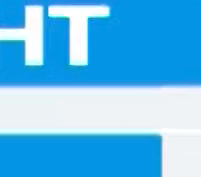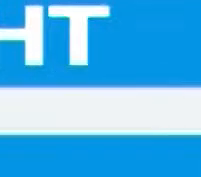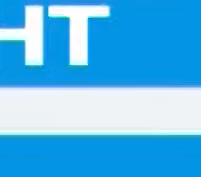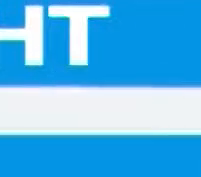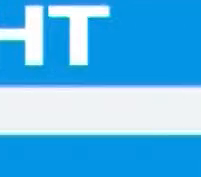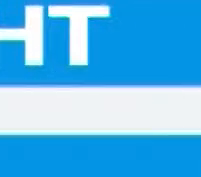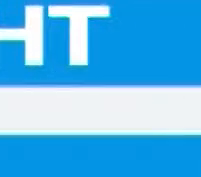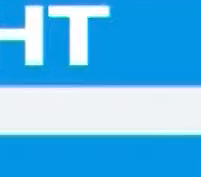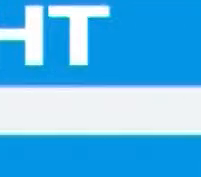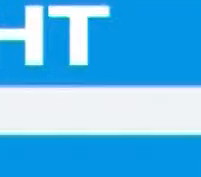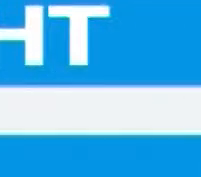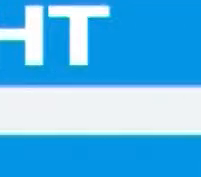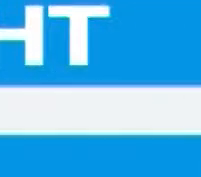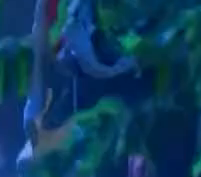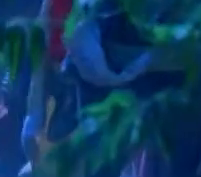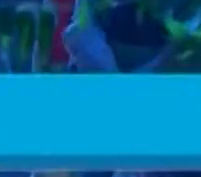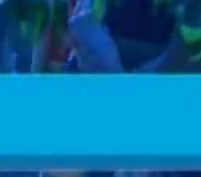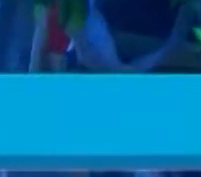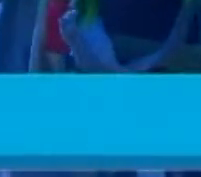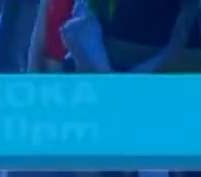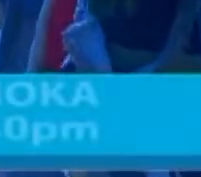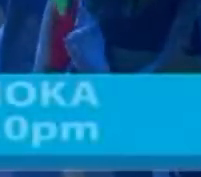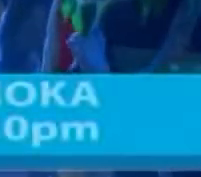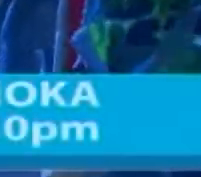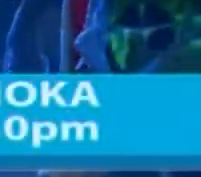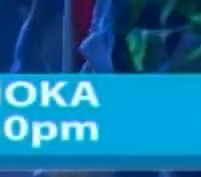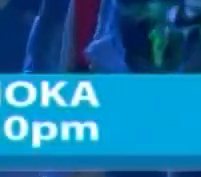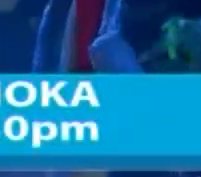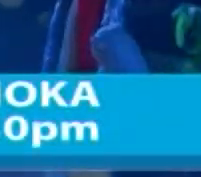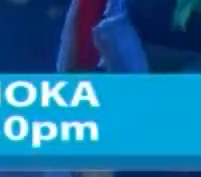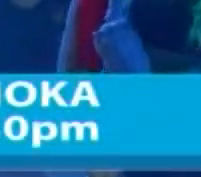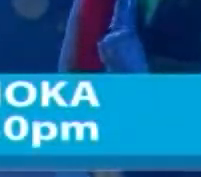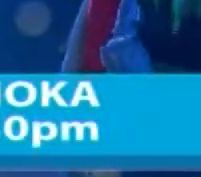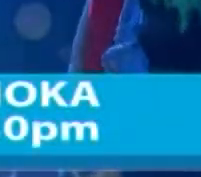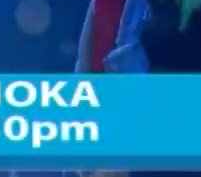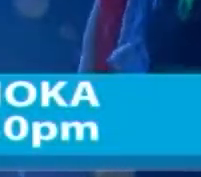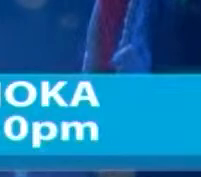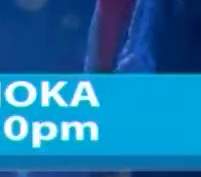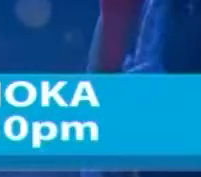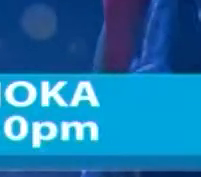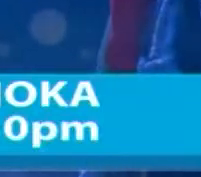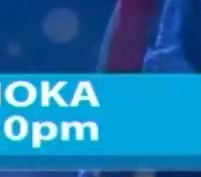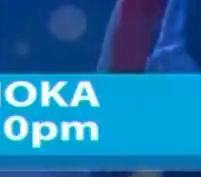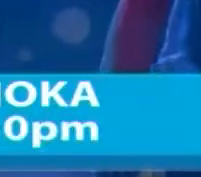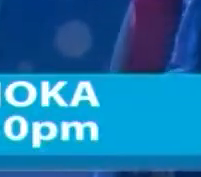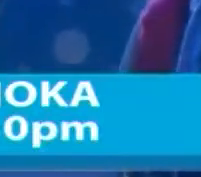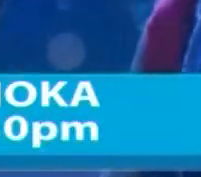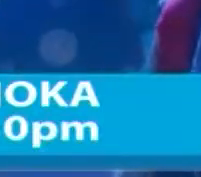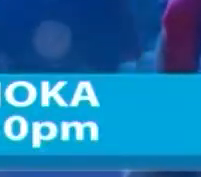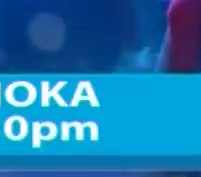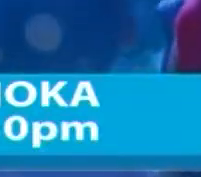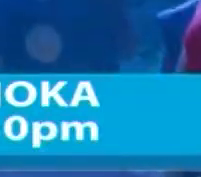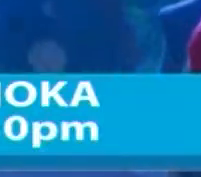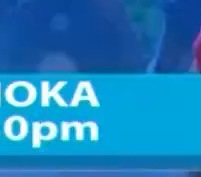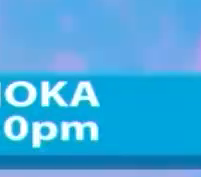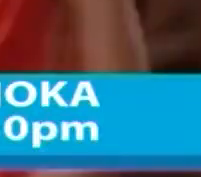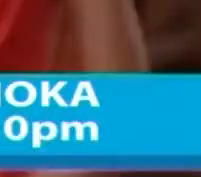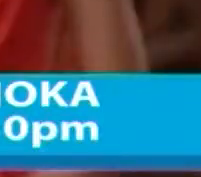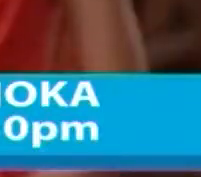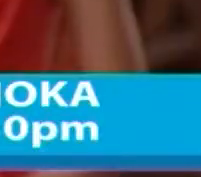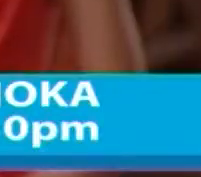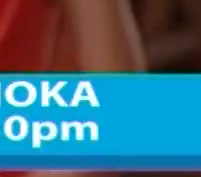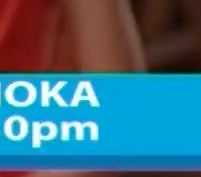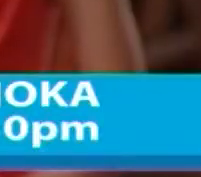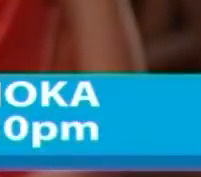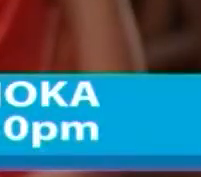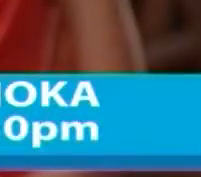Tonight on KBC Channel 1. I've taken an oath to destroy the enemies of Magad Father, regardless of where they are hiding.